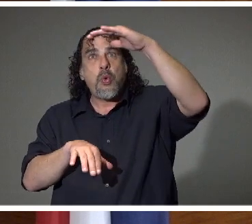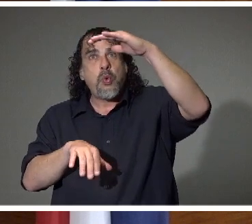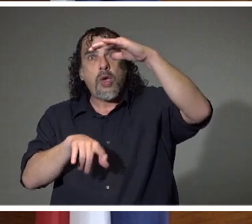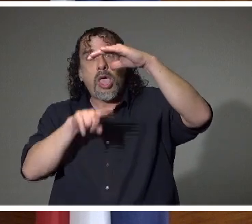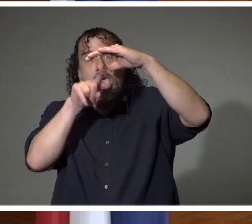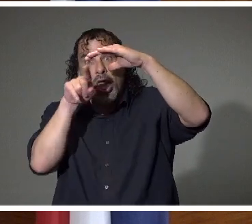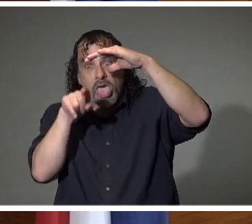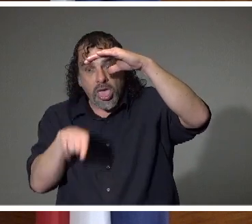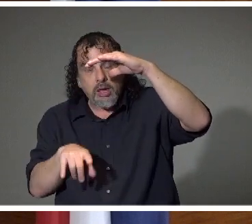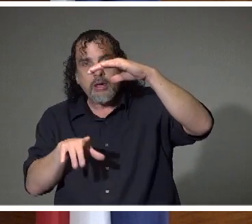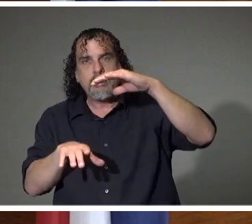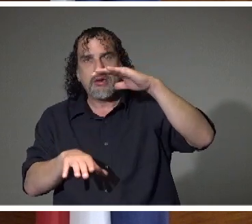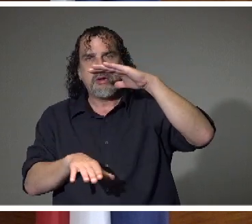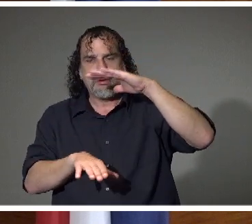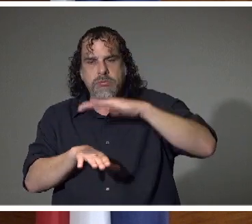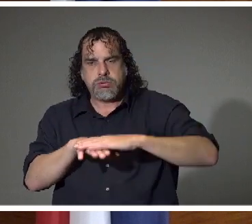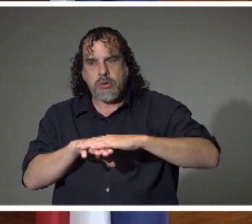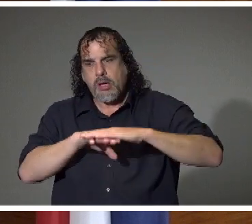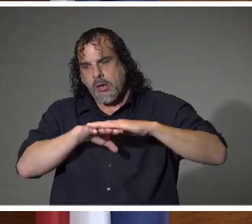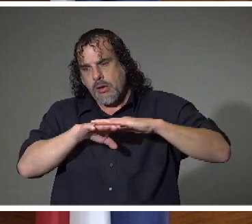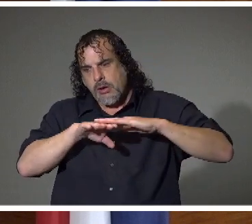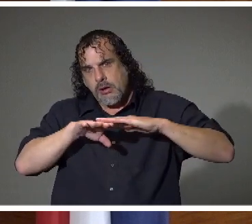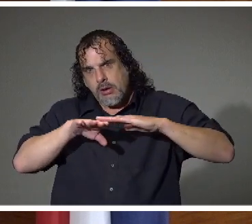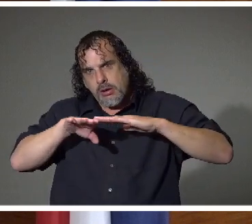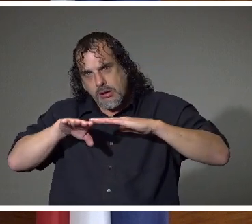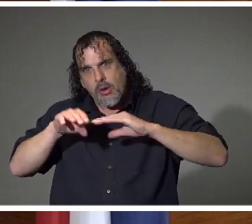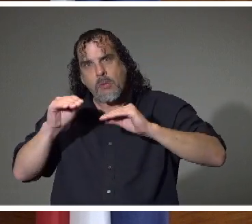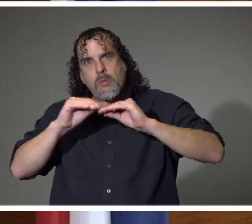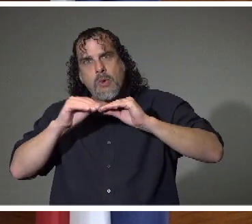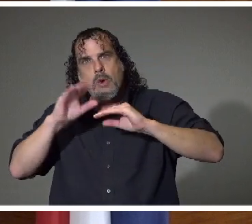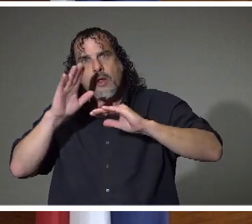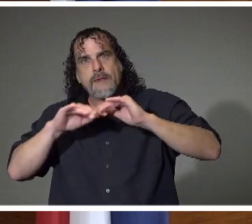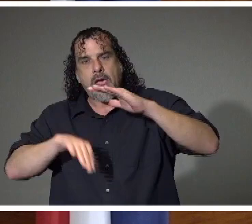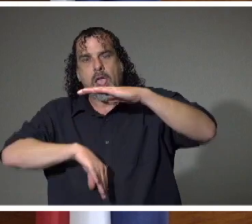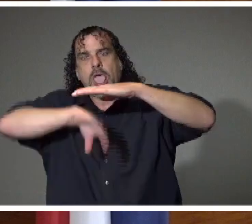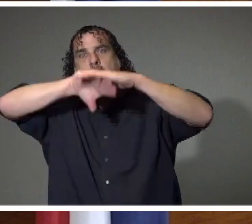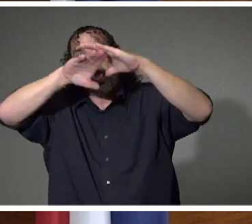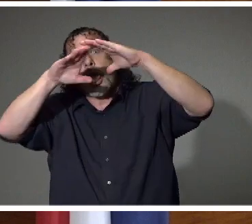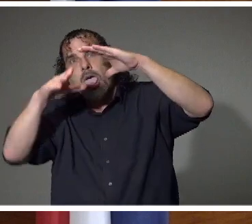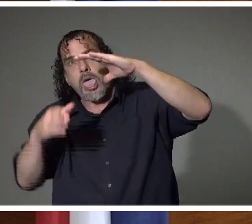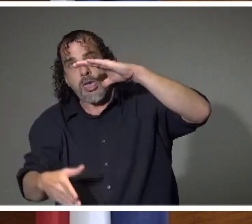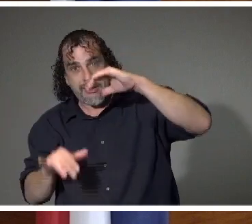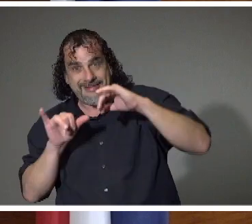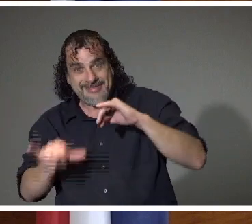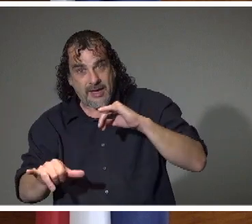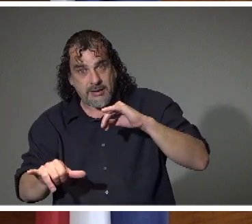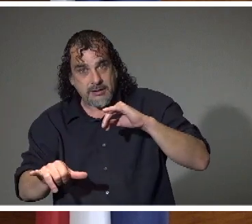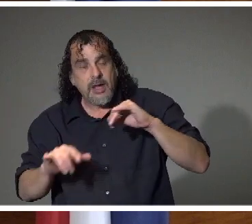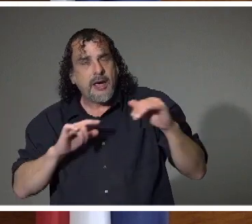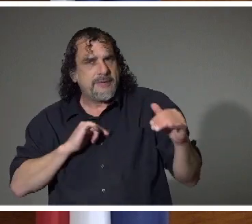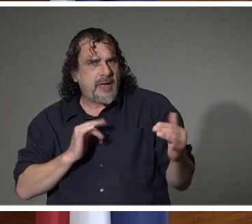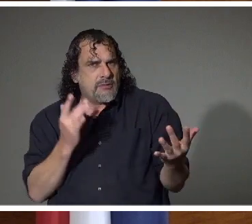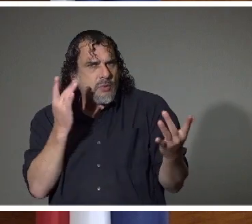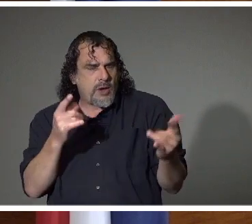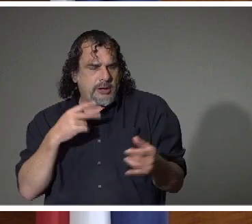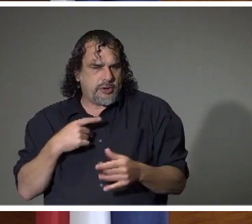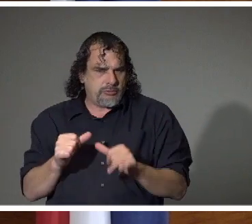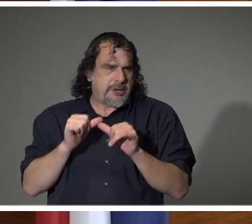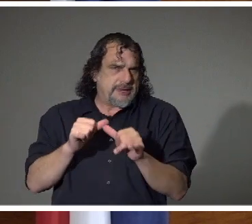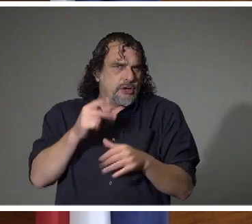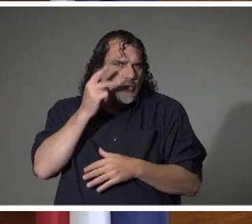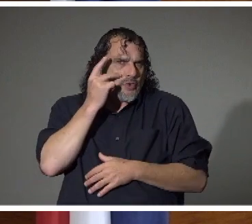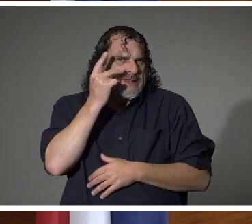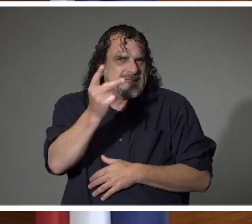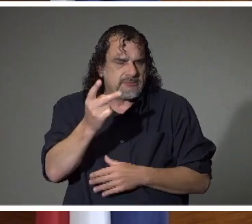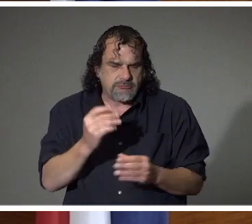it's also probably a plateau more so than a steep peak. And so that's why you're continuing to see